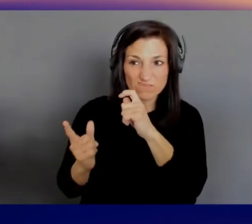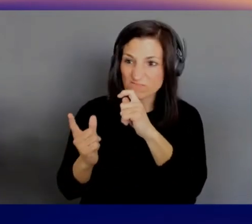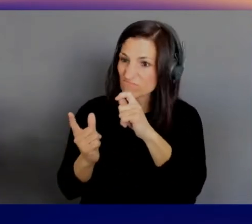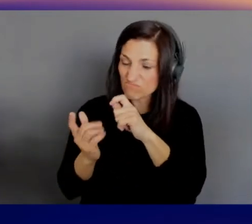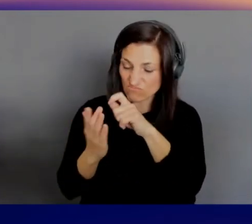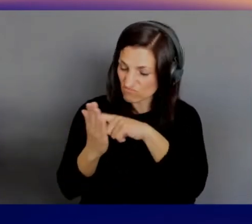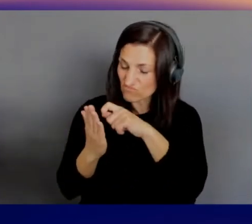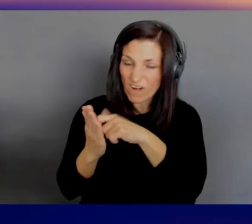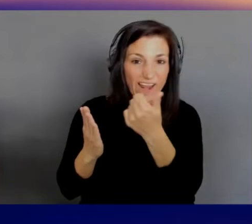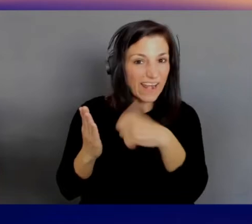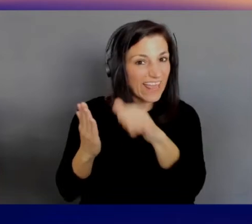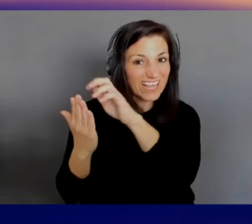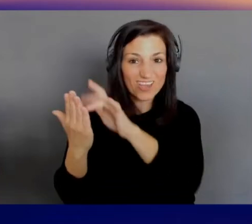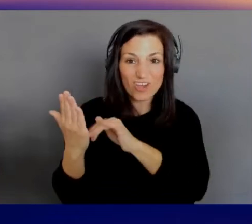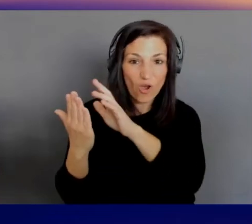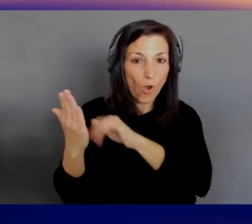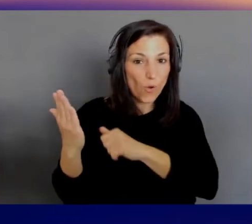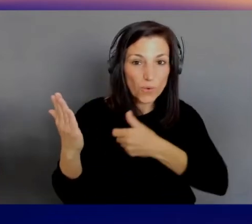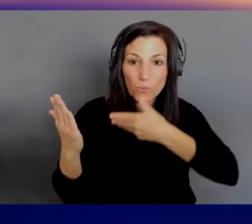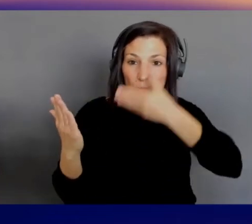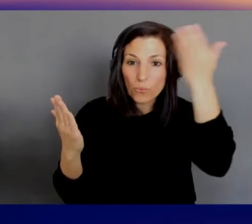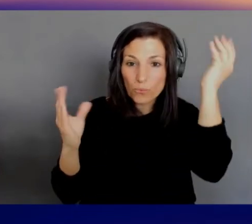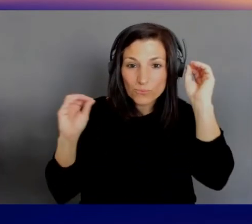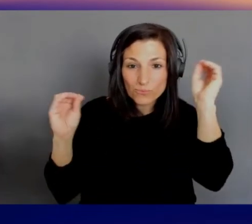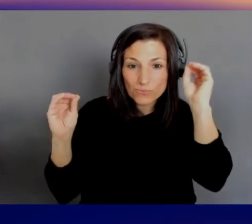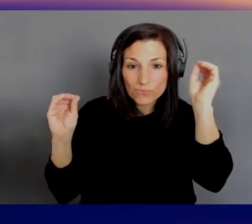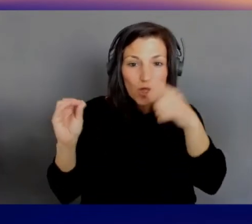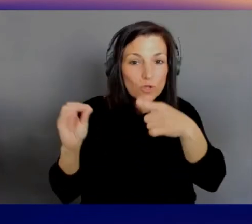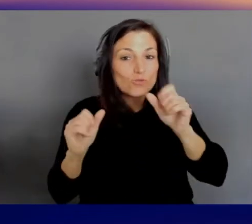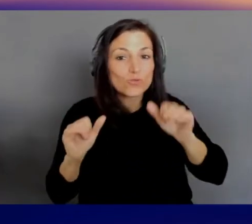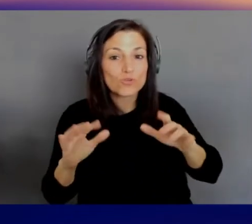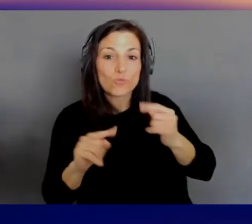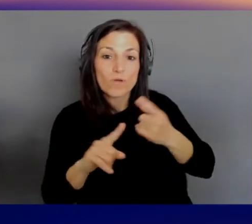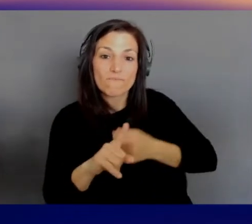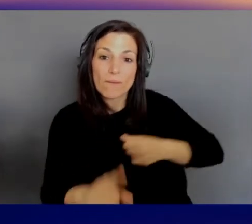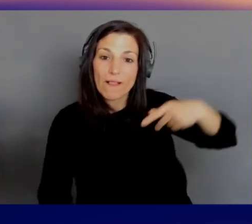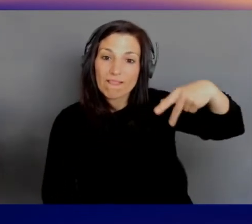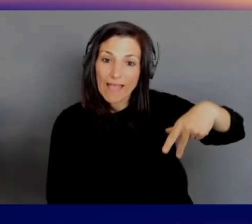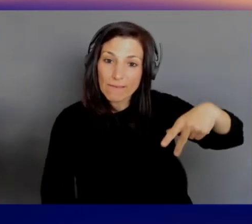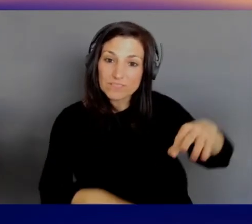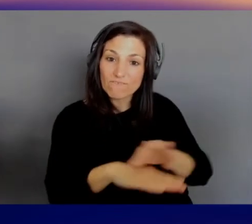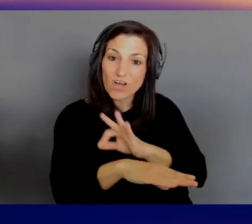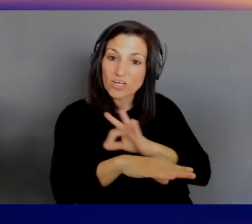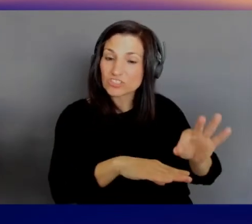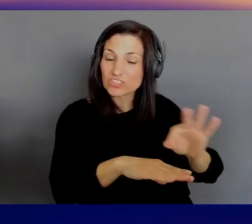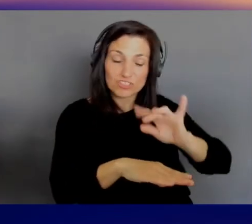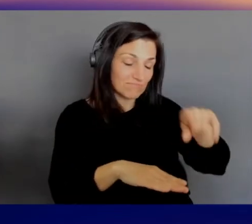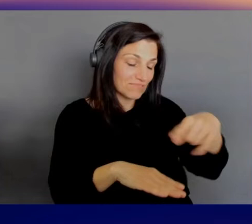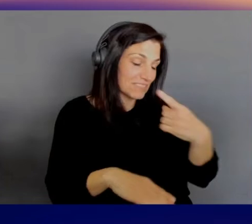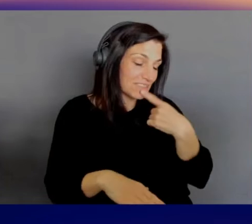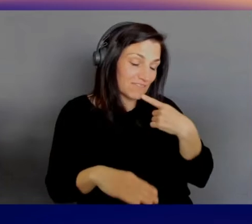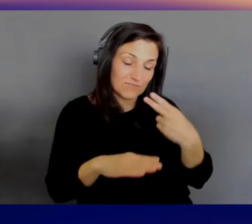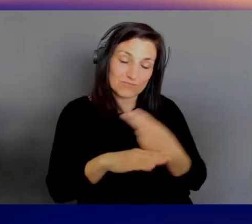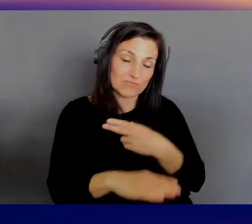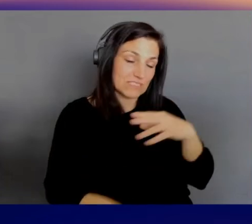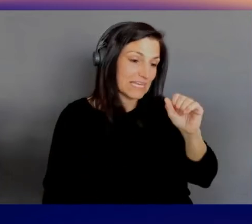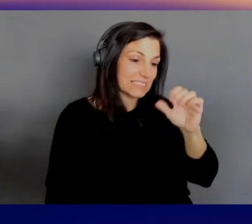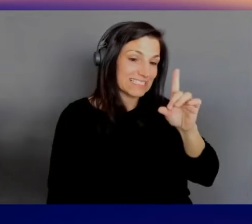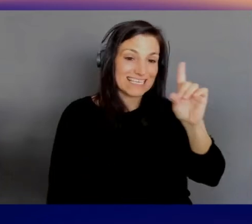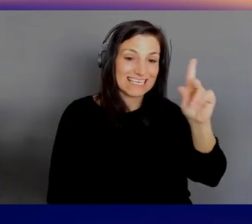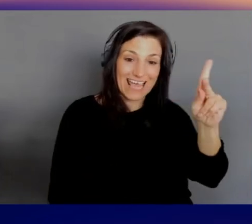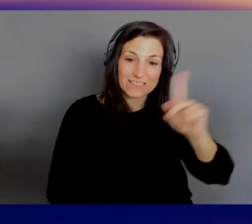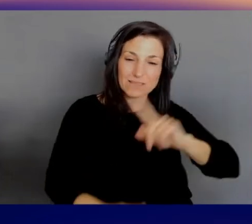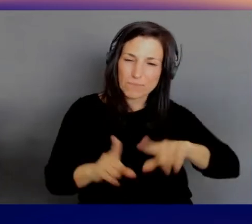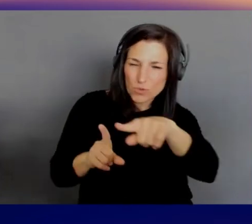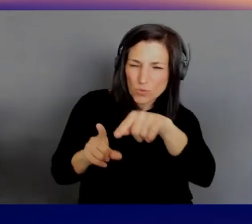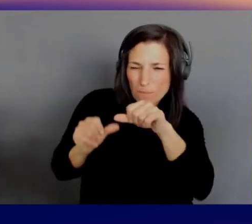here to do this. And normally you could do this from a Lambda function, just calling out using one of the SDKs. Yep. But then you maintain that